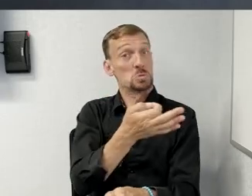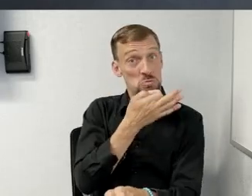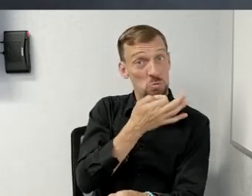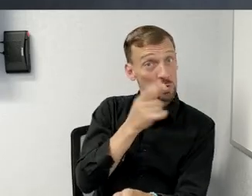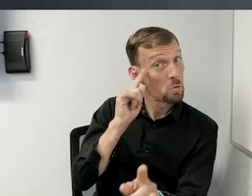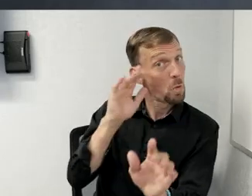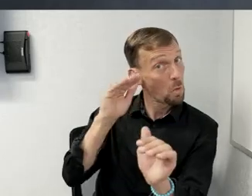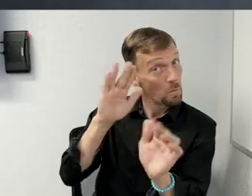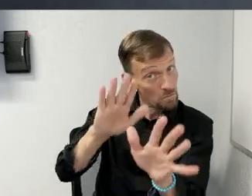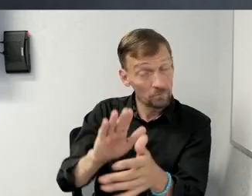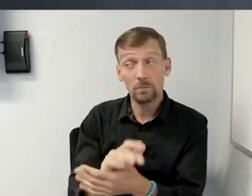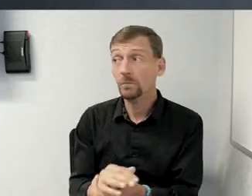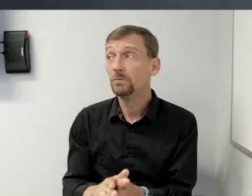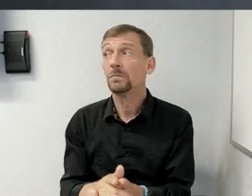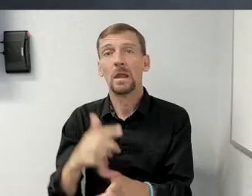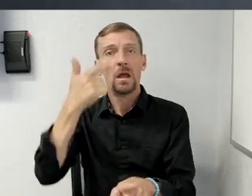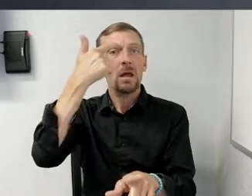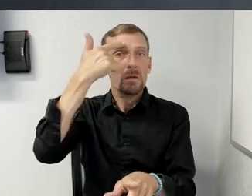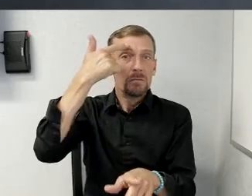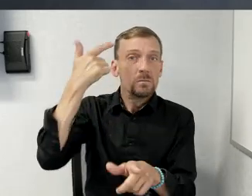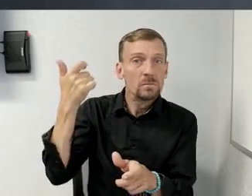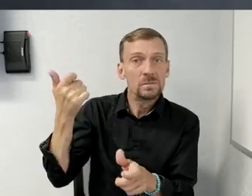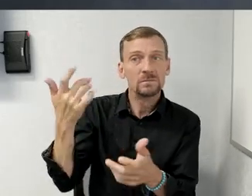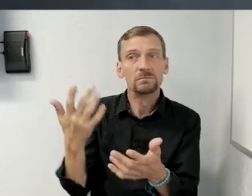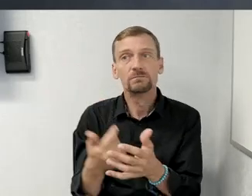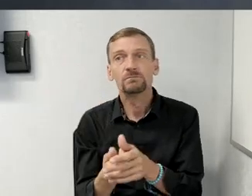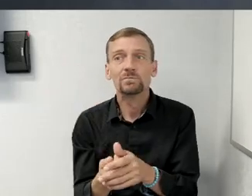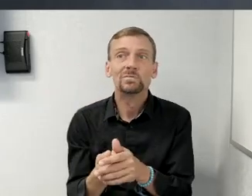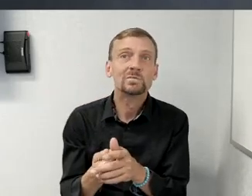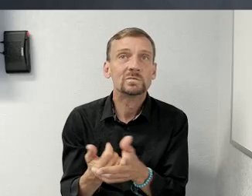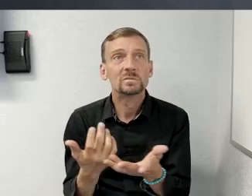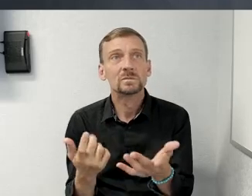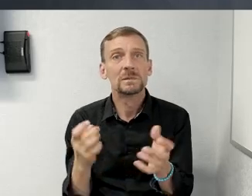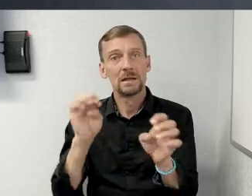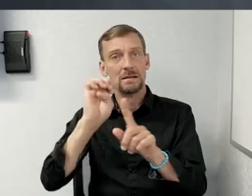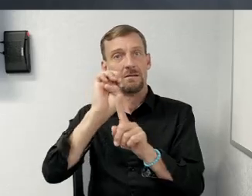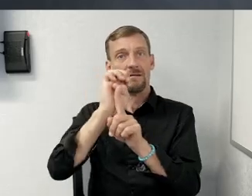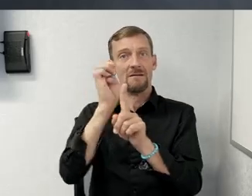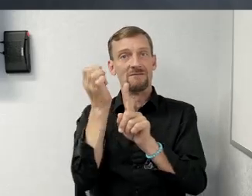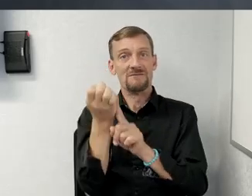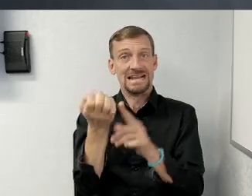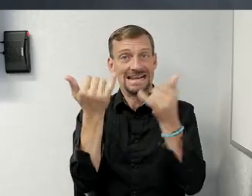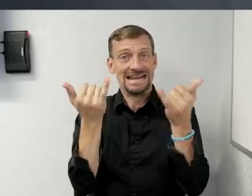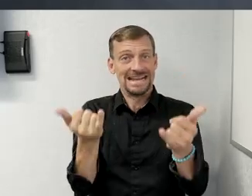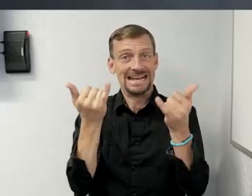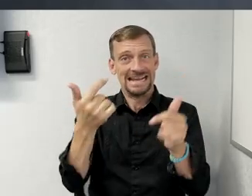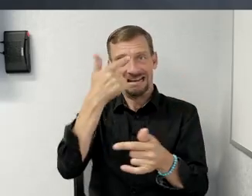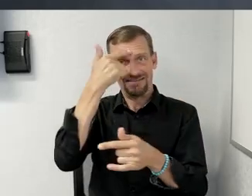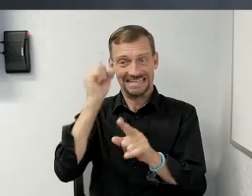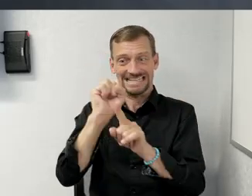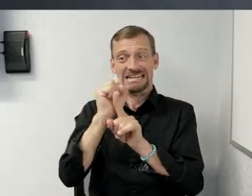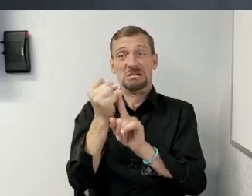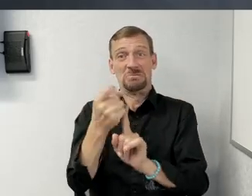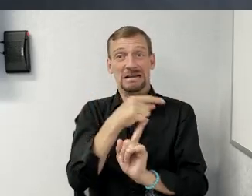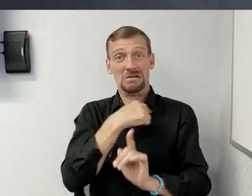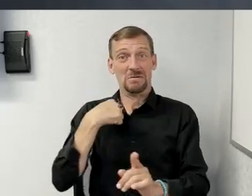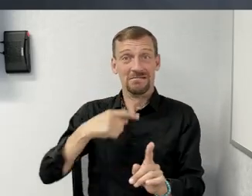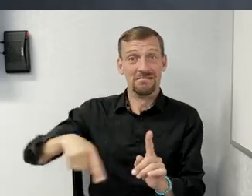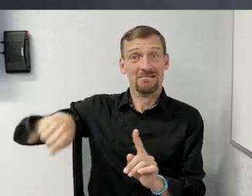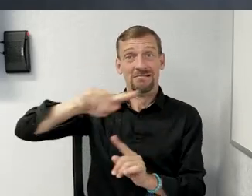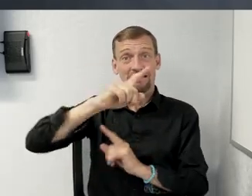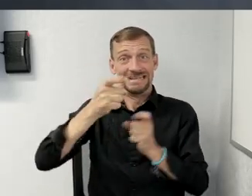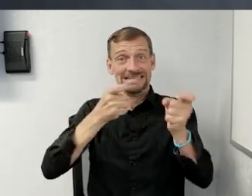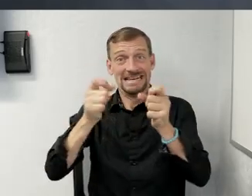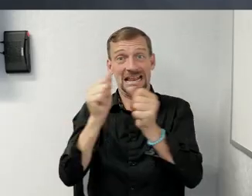hoping. Because of just the environment we're in right now, the condition we're in, I'm going to kind of